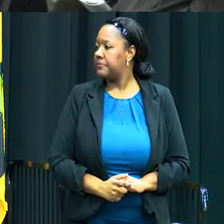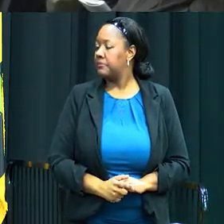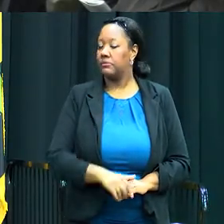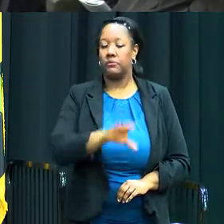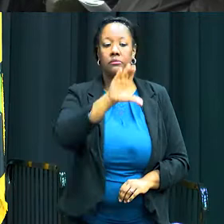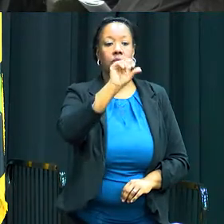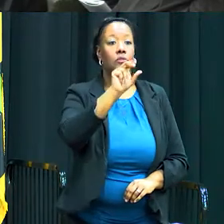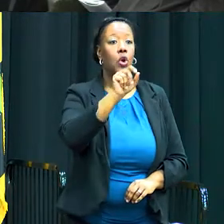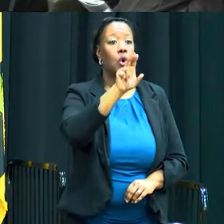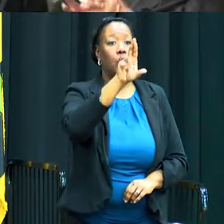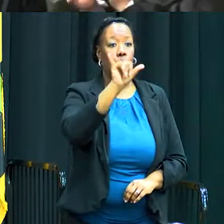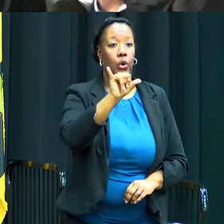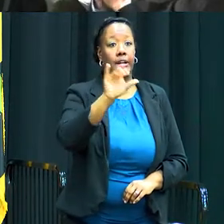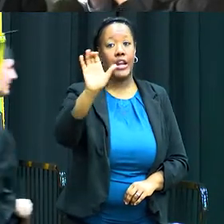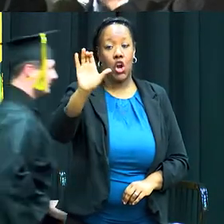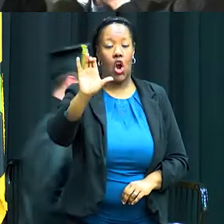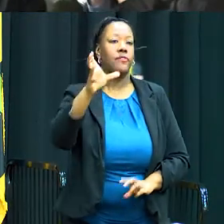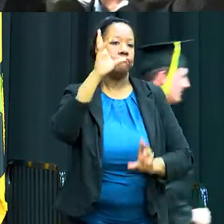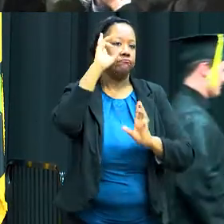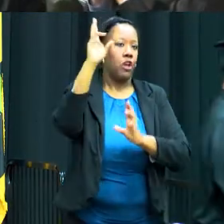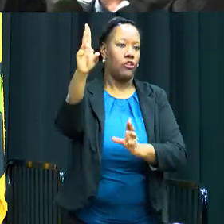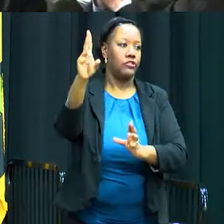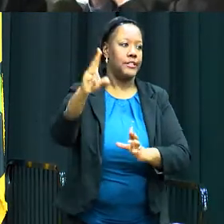Courtney Nicole Carr, honors.